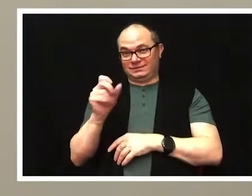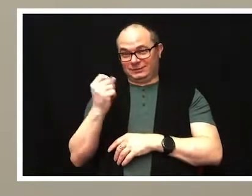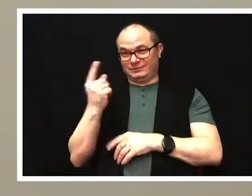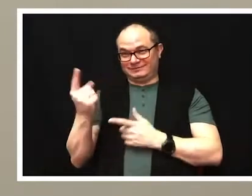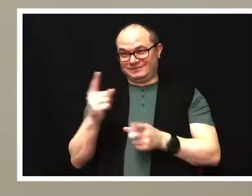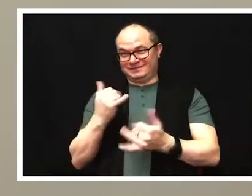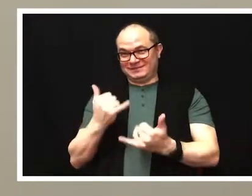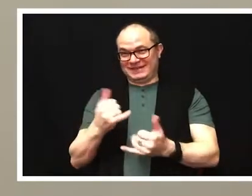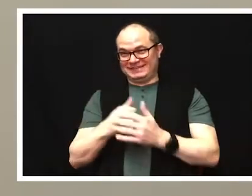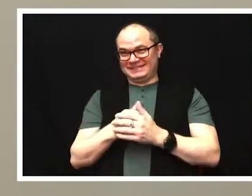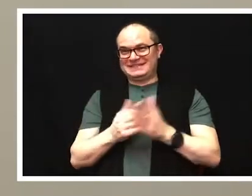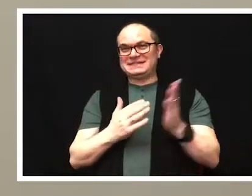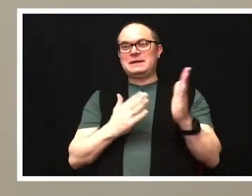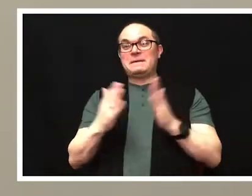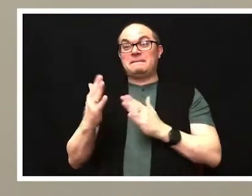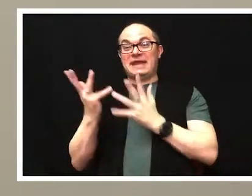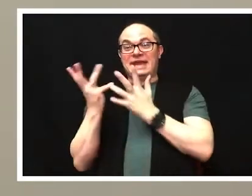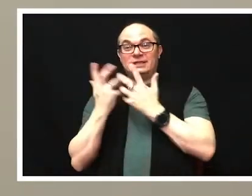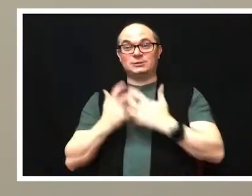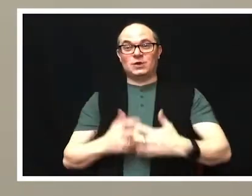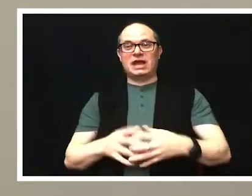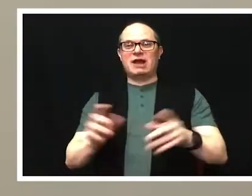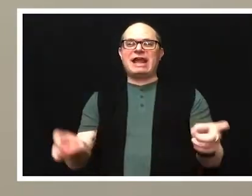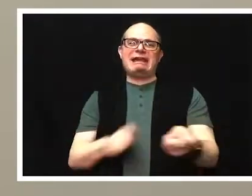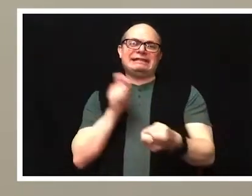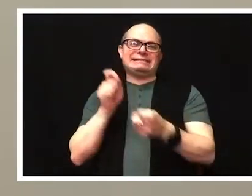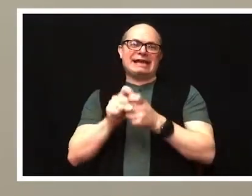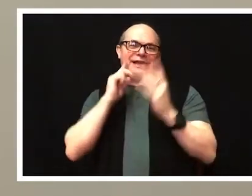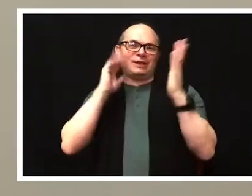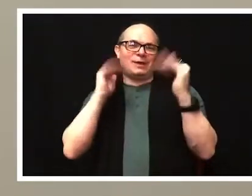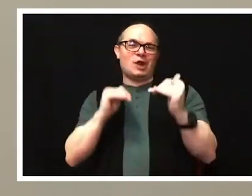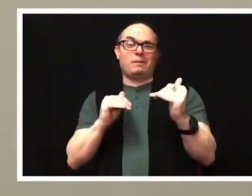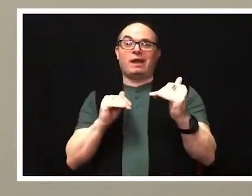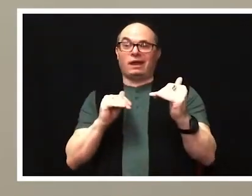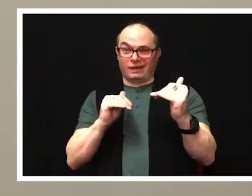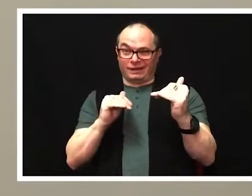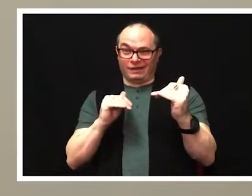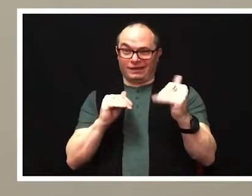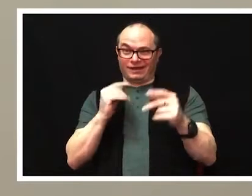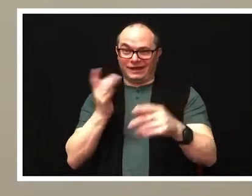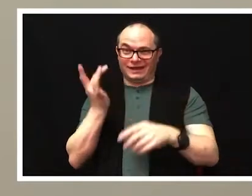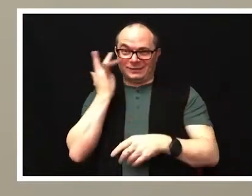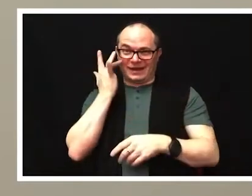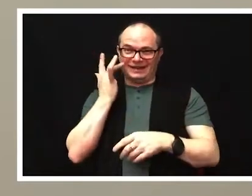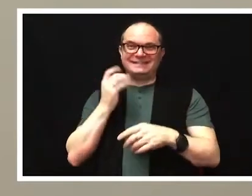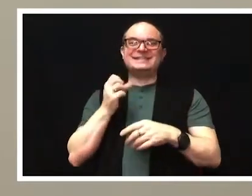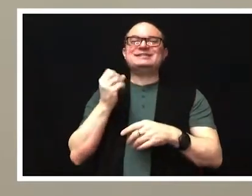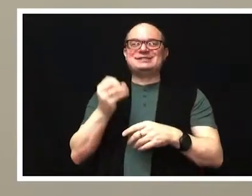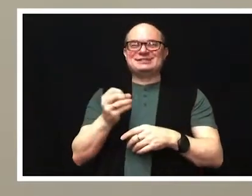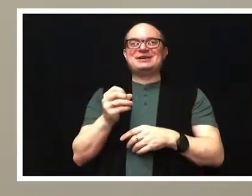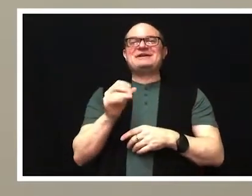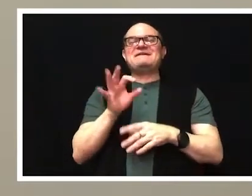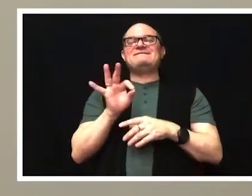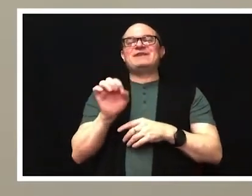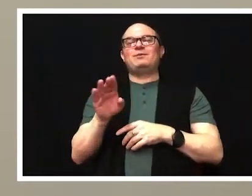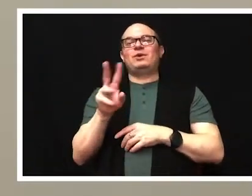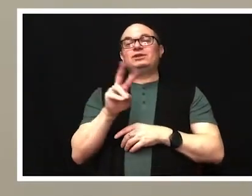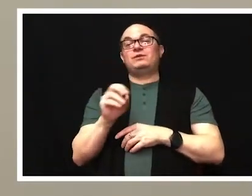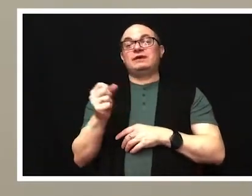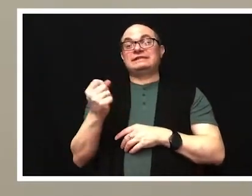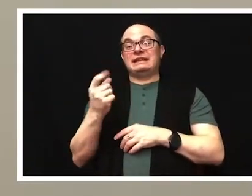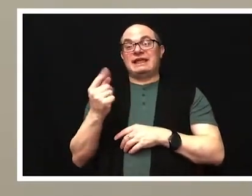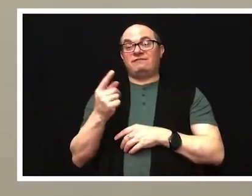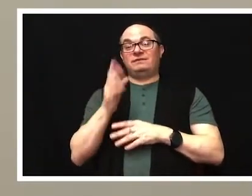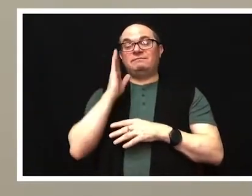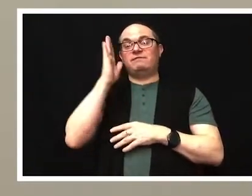going with this, right? Our plans always work out exactly how we'd hope, right? Well, in February of 2011, my future